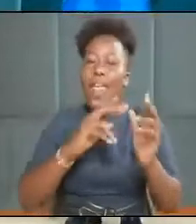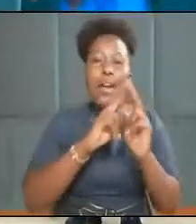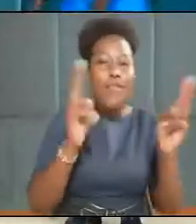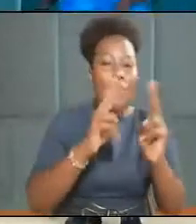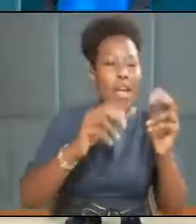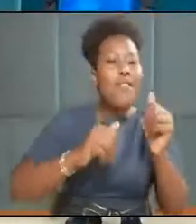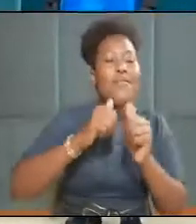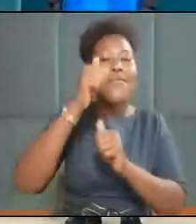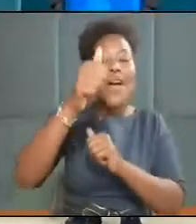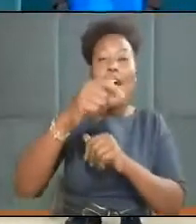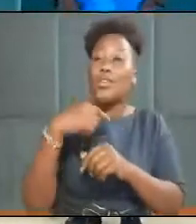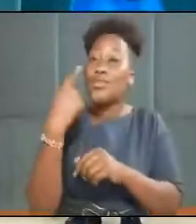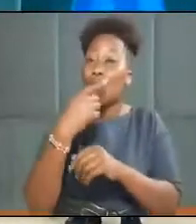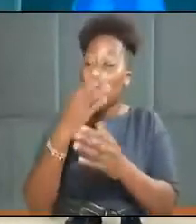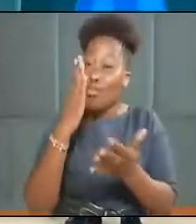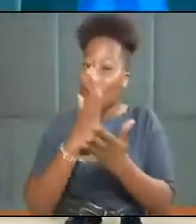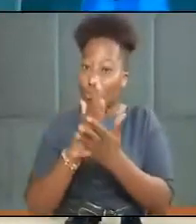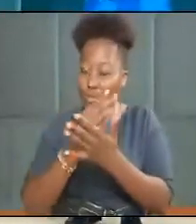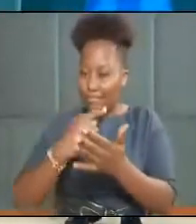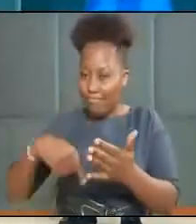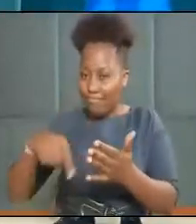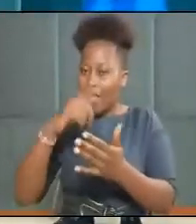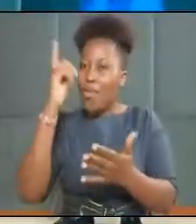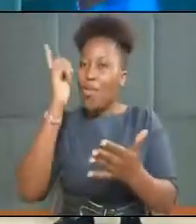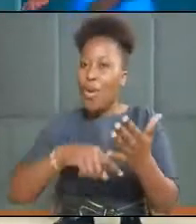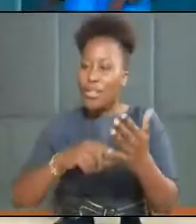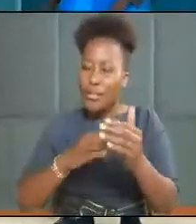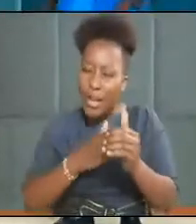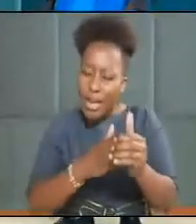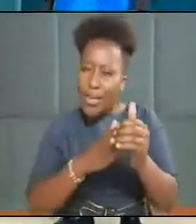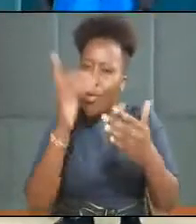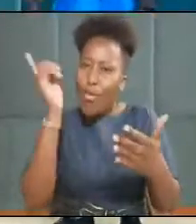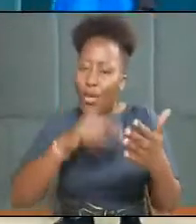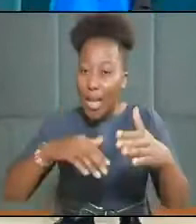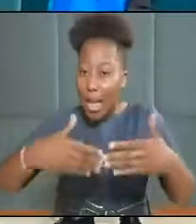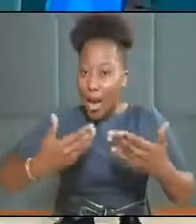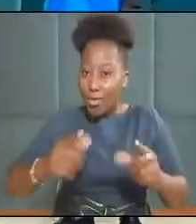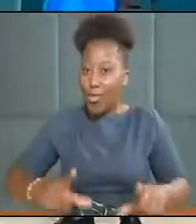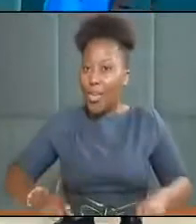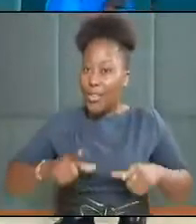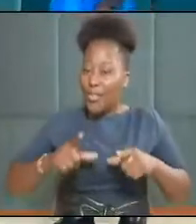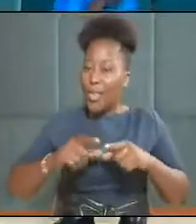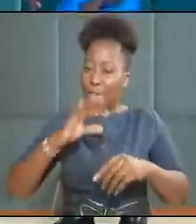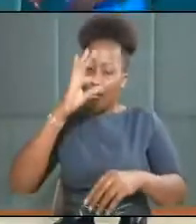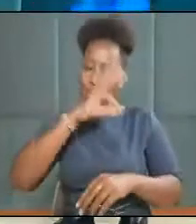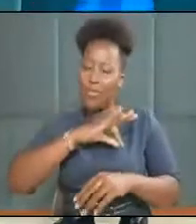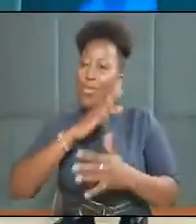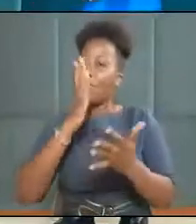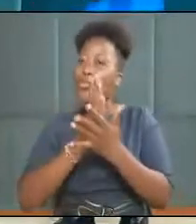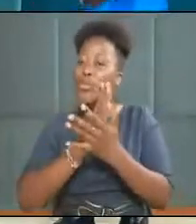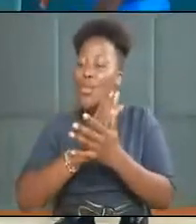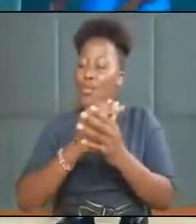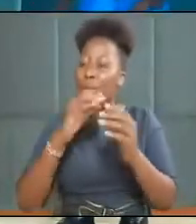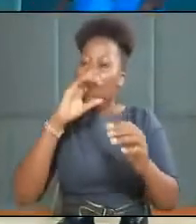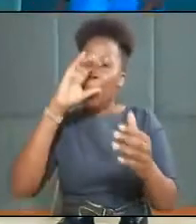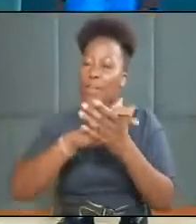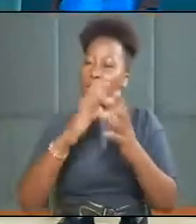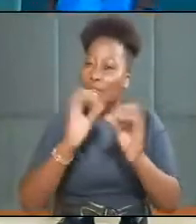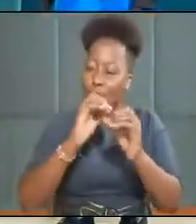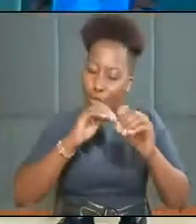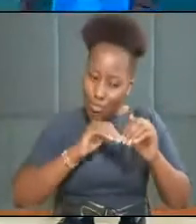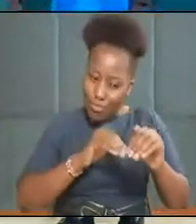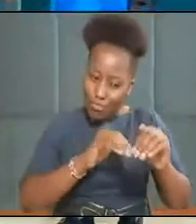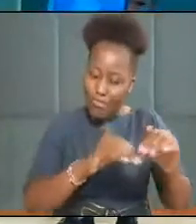very fabric of who we are. These are what guide us on how to live. It will be beneficial for the Gentiles to follow